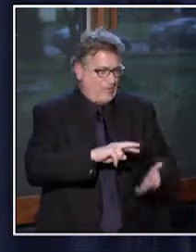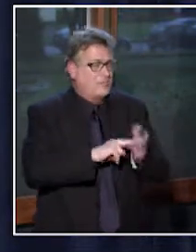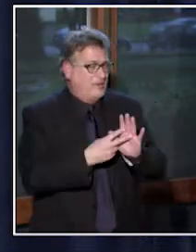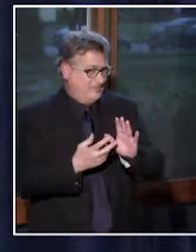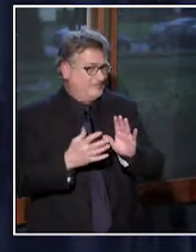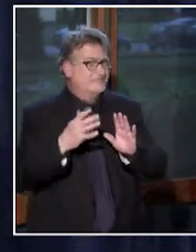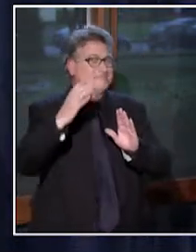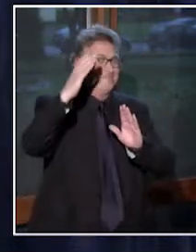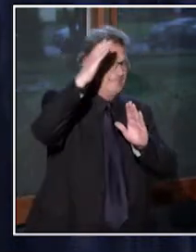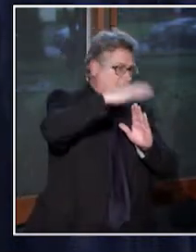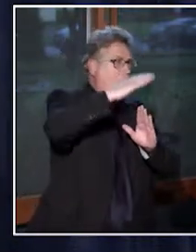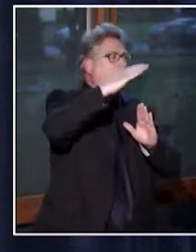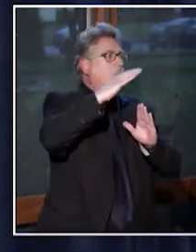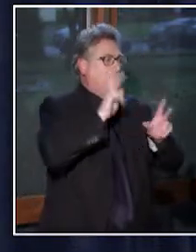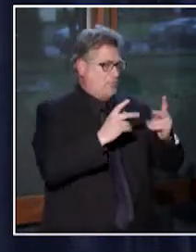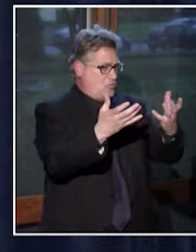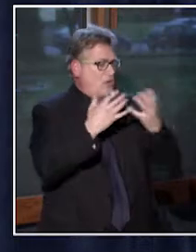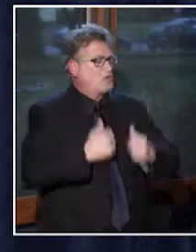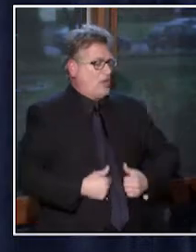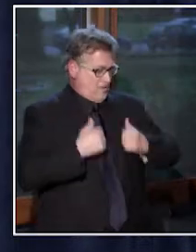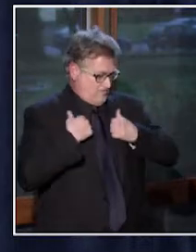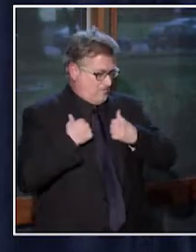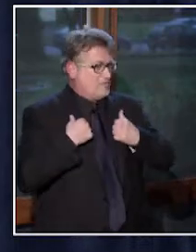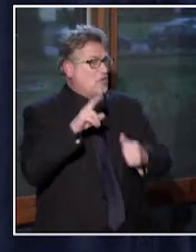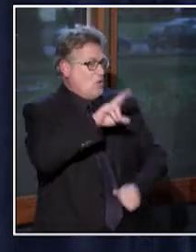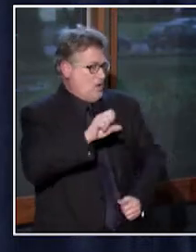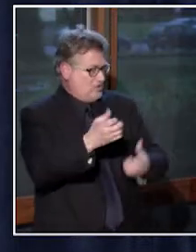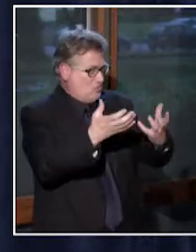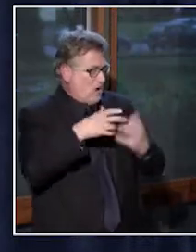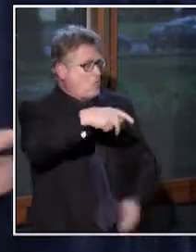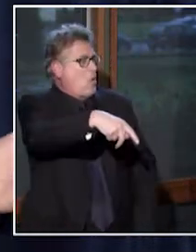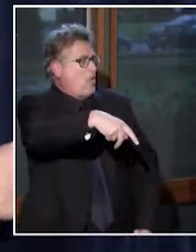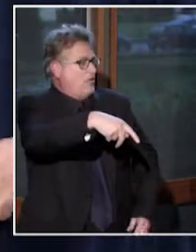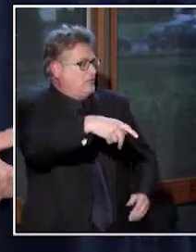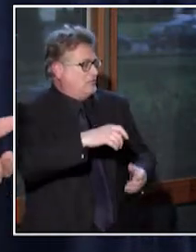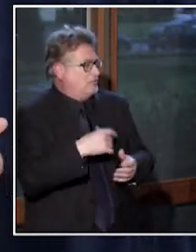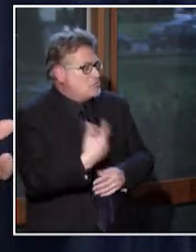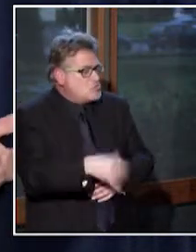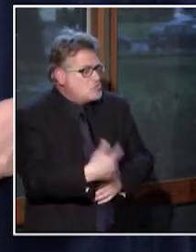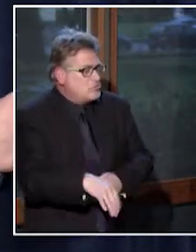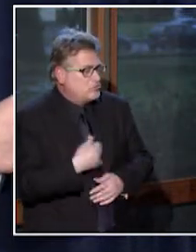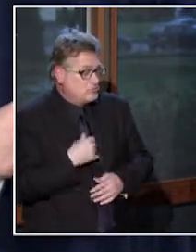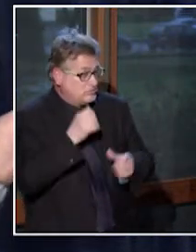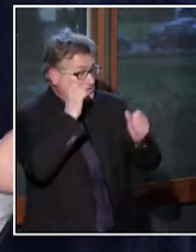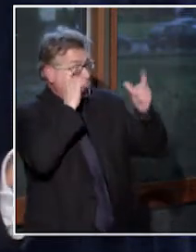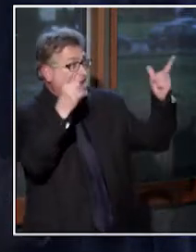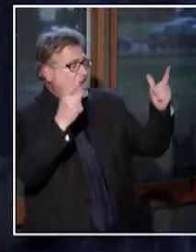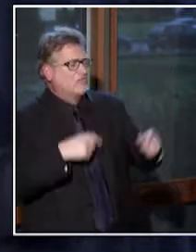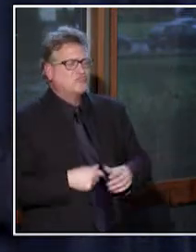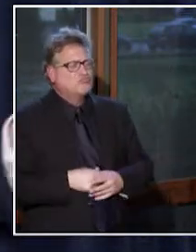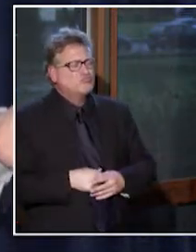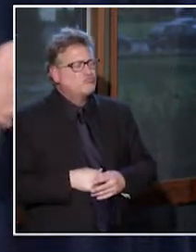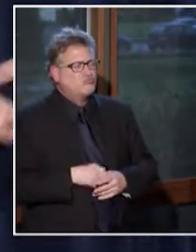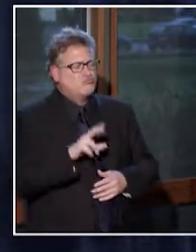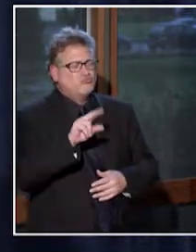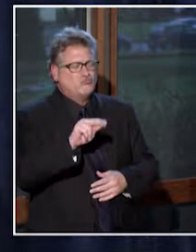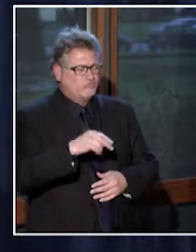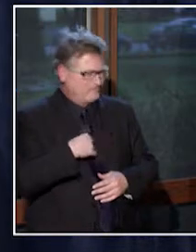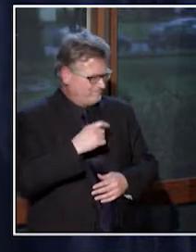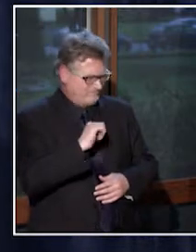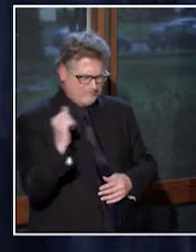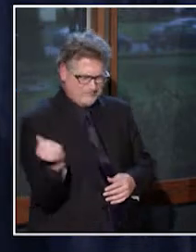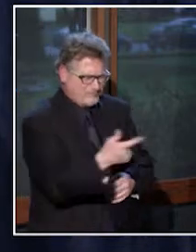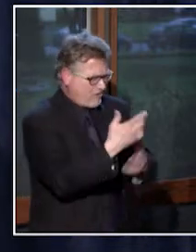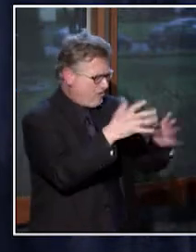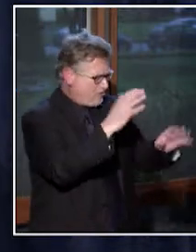the most desirable in the United States to live. That's no surprise to any of us. We all know